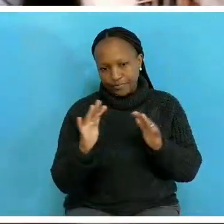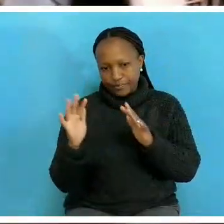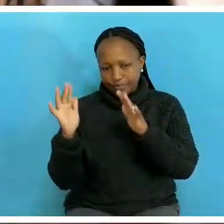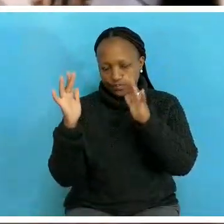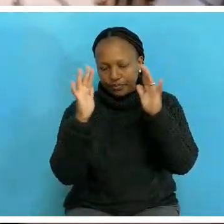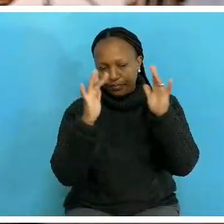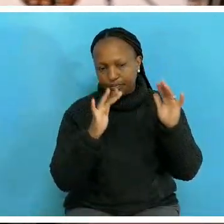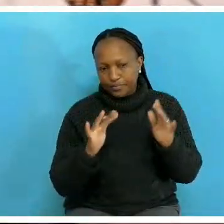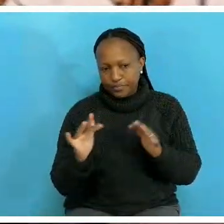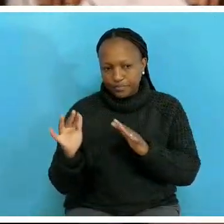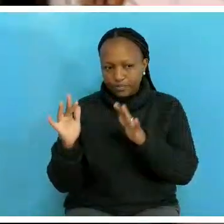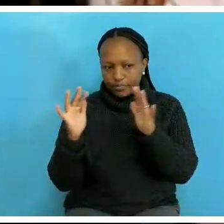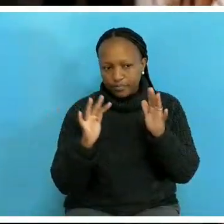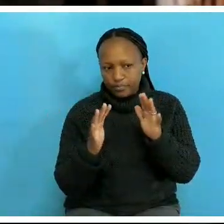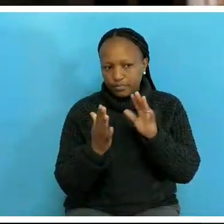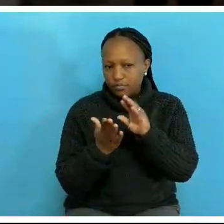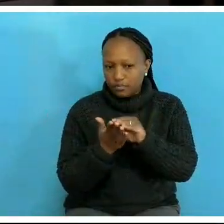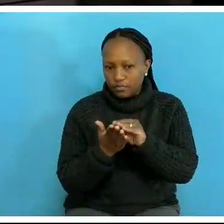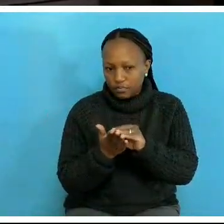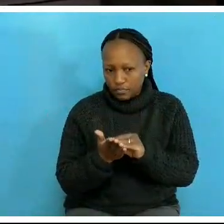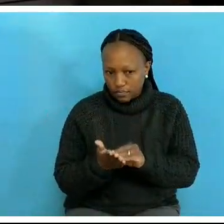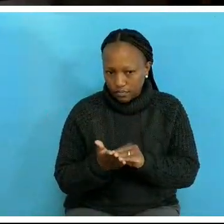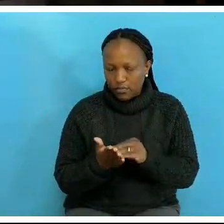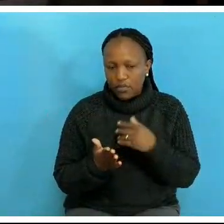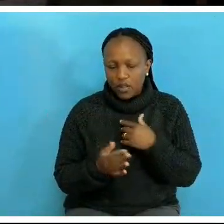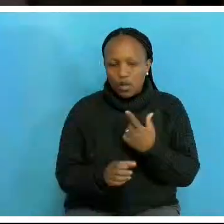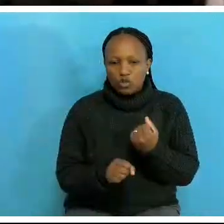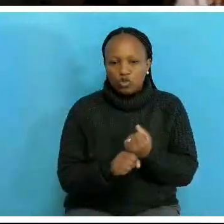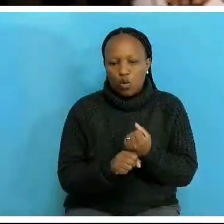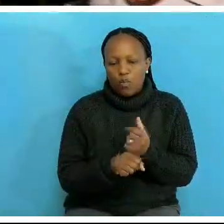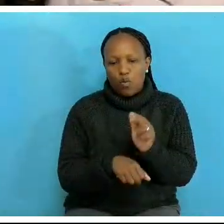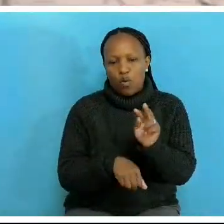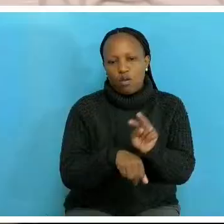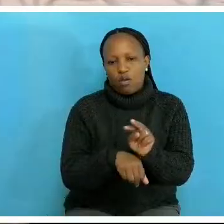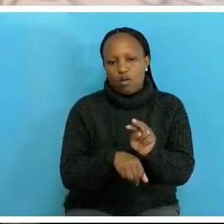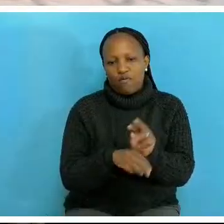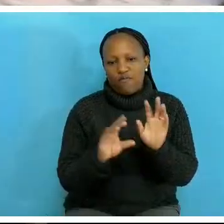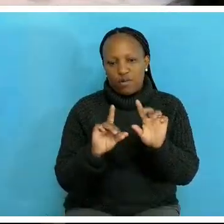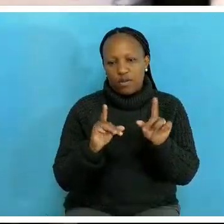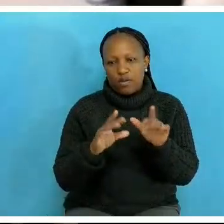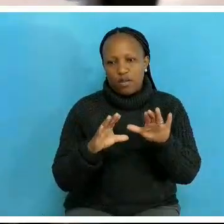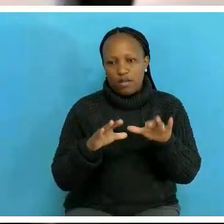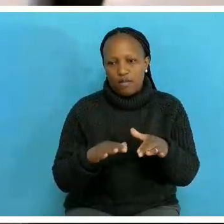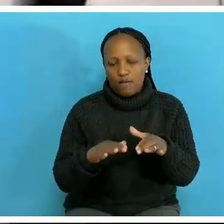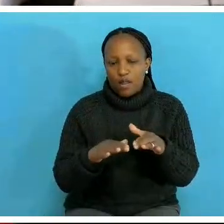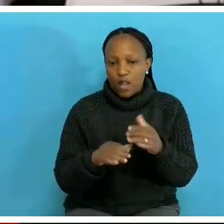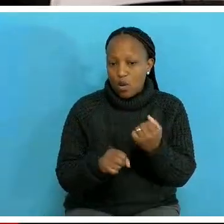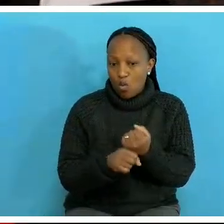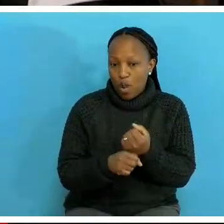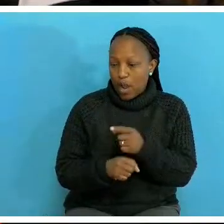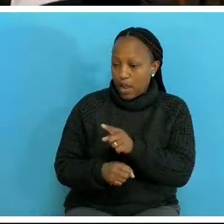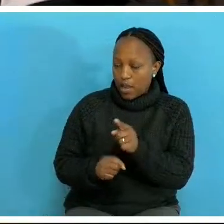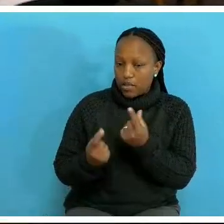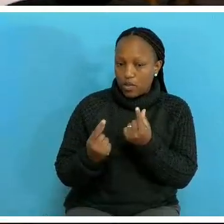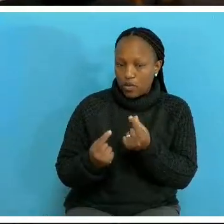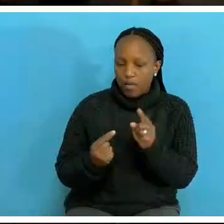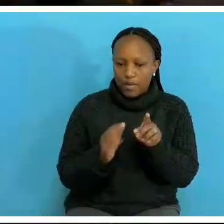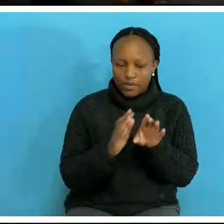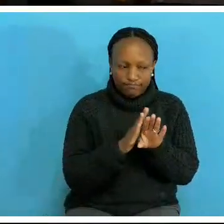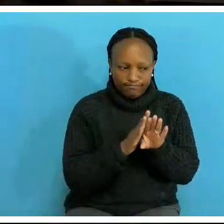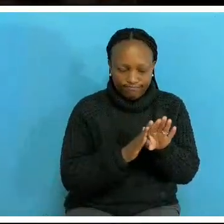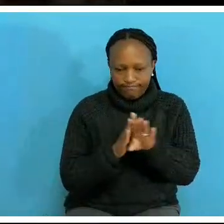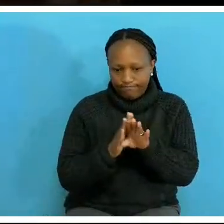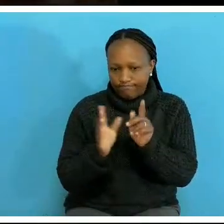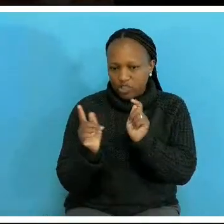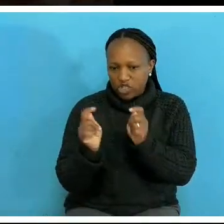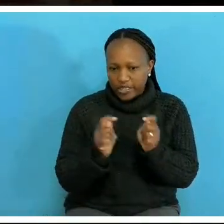Thank you. We take note, and it's our job to do oversight over the department and its work, and there must be development taking place here